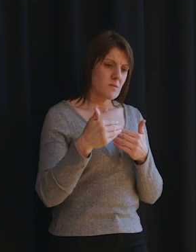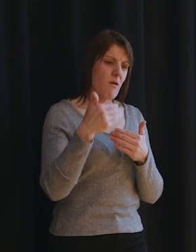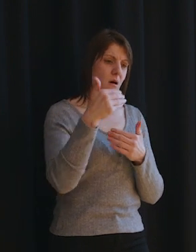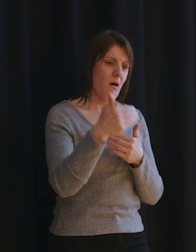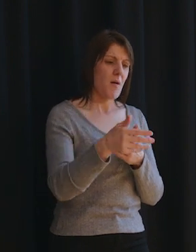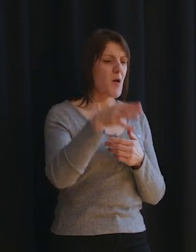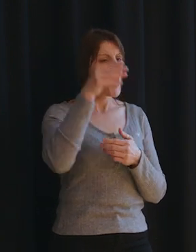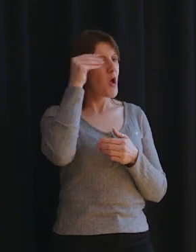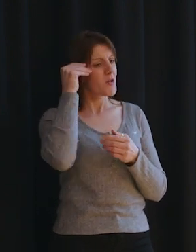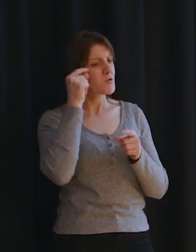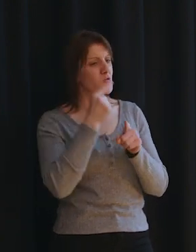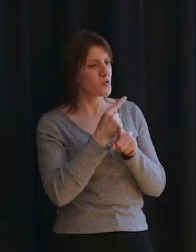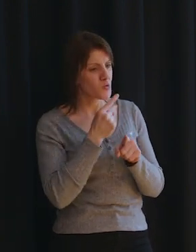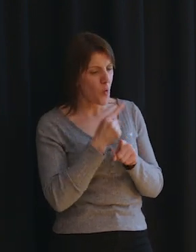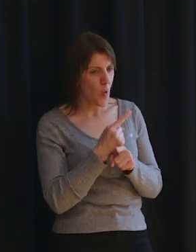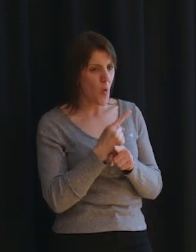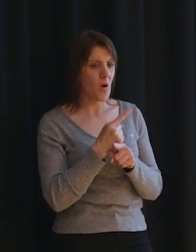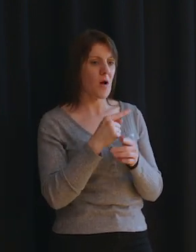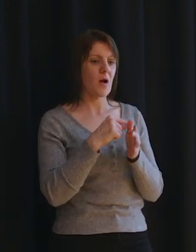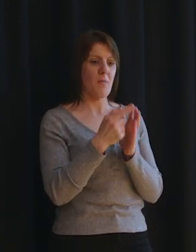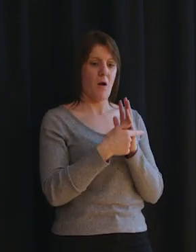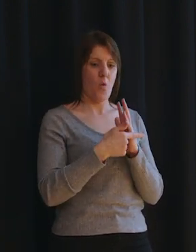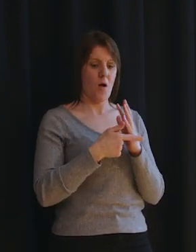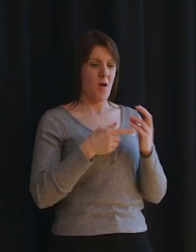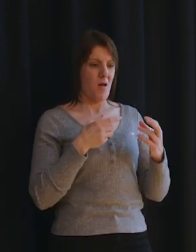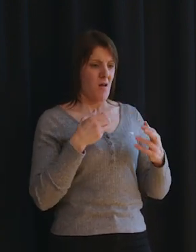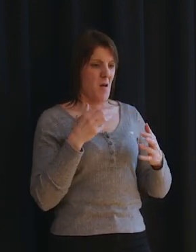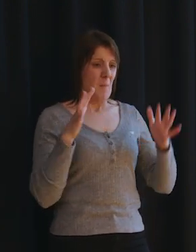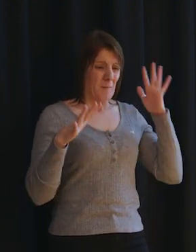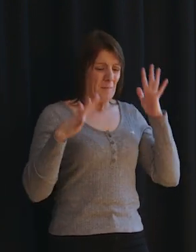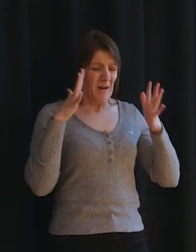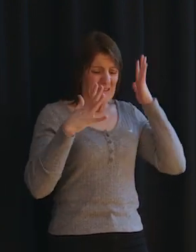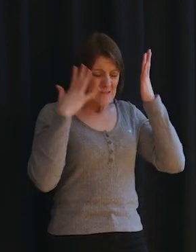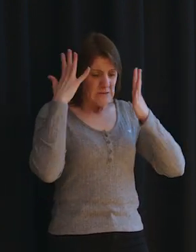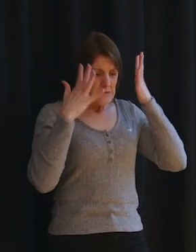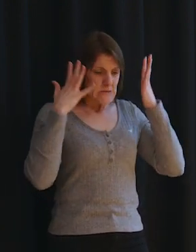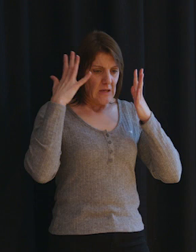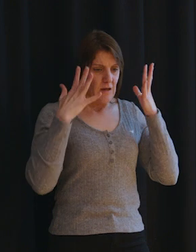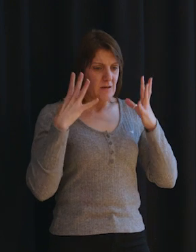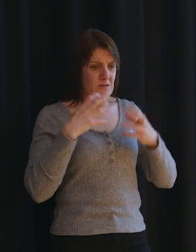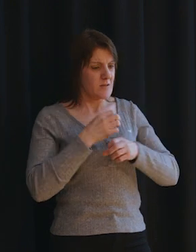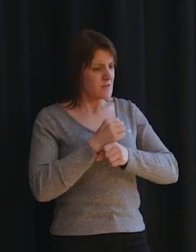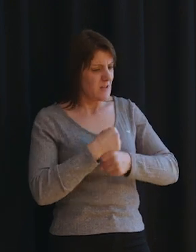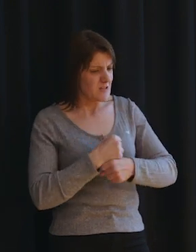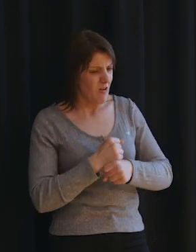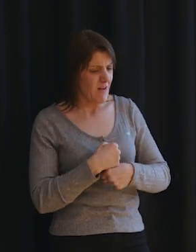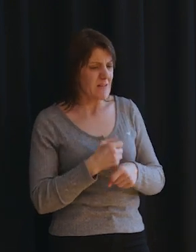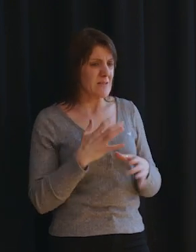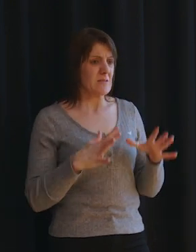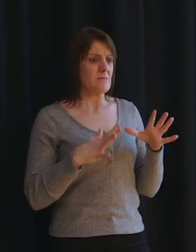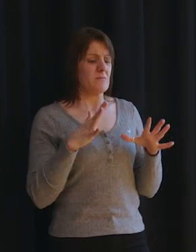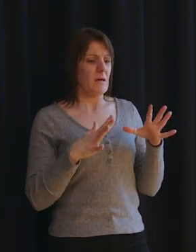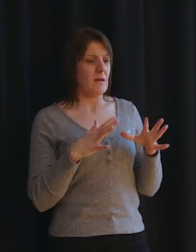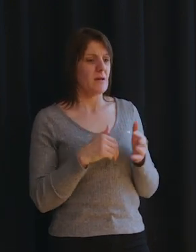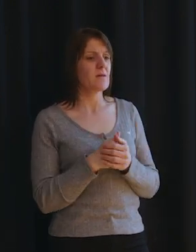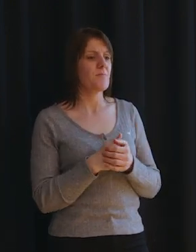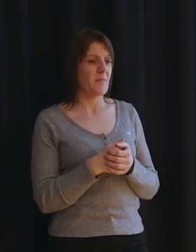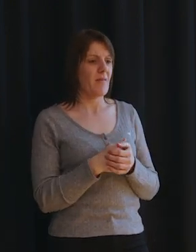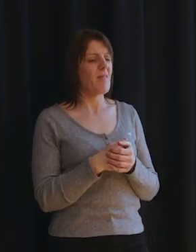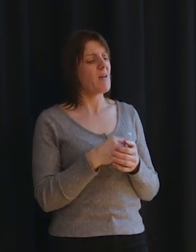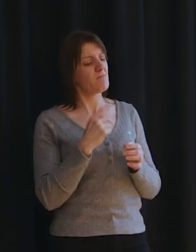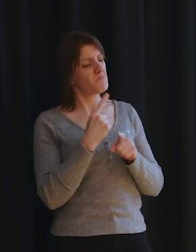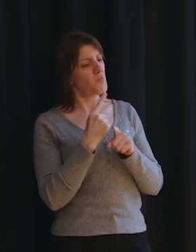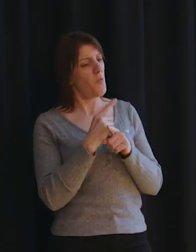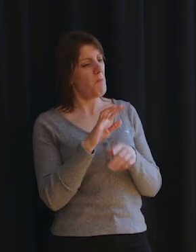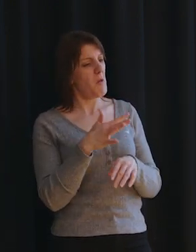feelings of anxiety, their emotions, the panic attacks, and look at alternative ways of kind of deal with these other than using cannabis